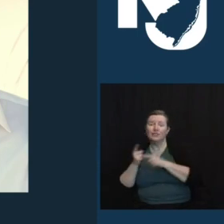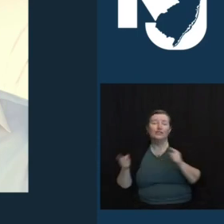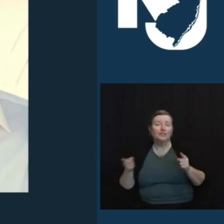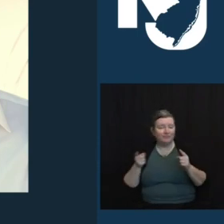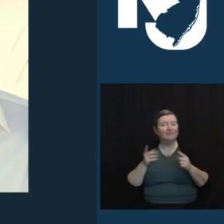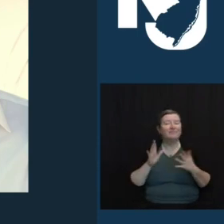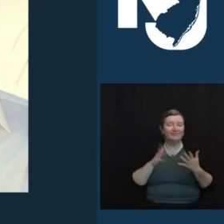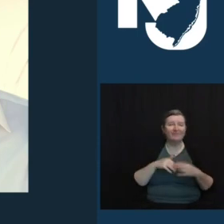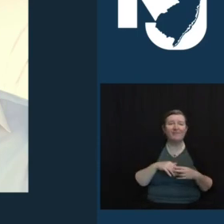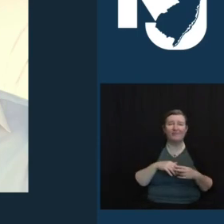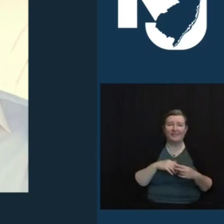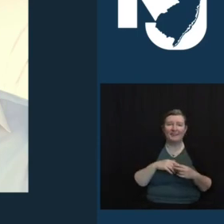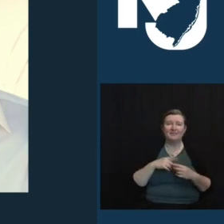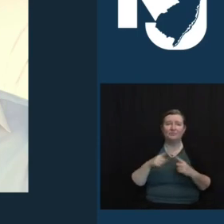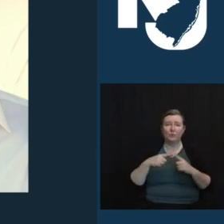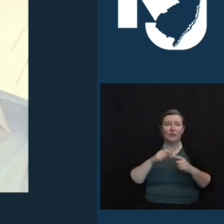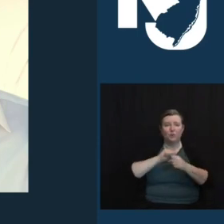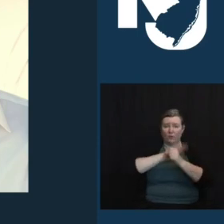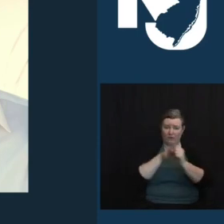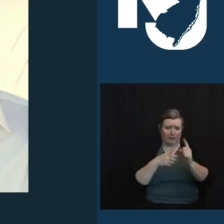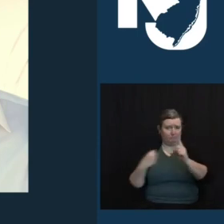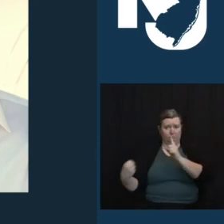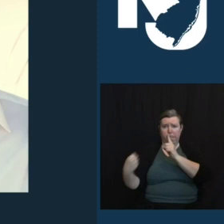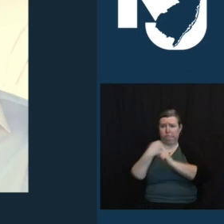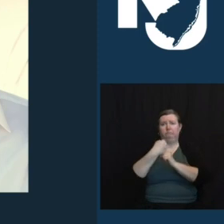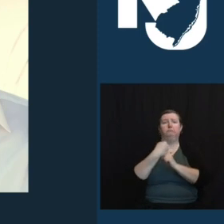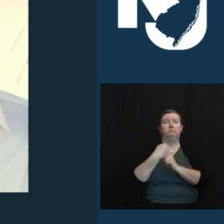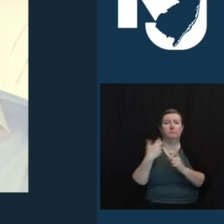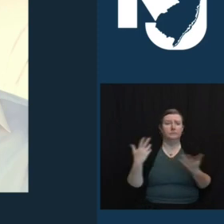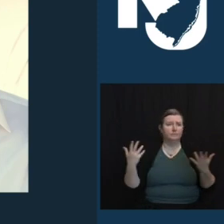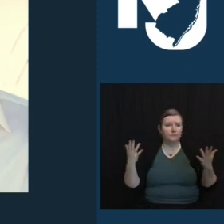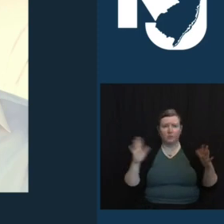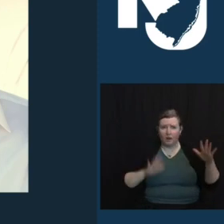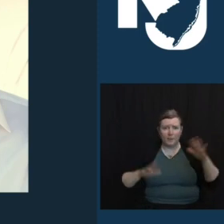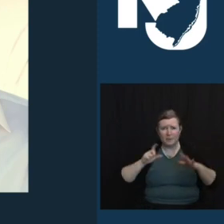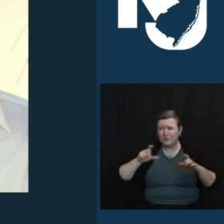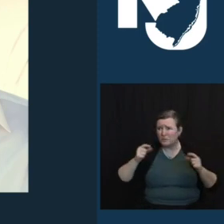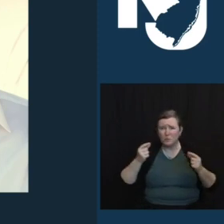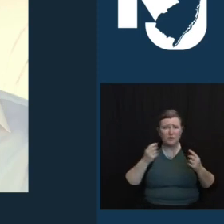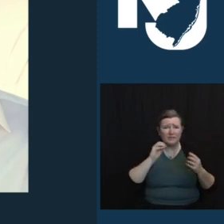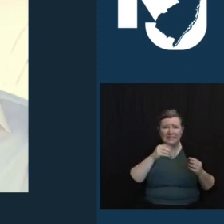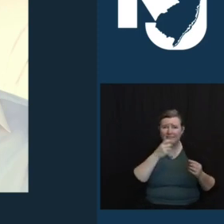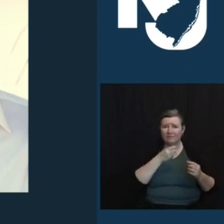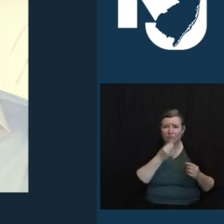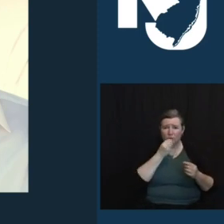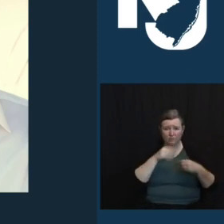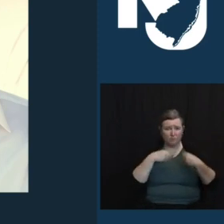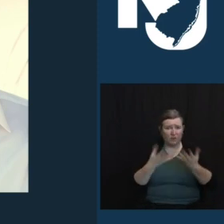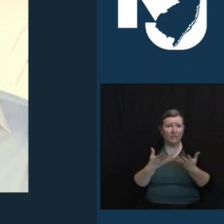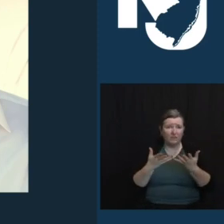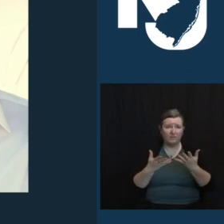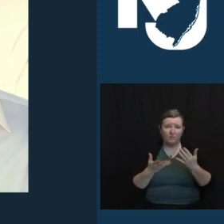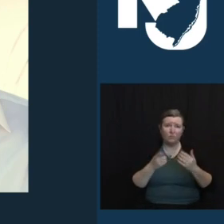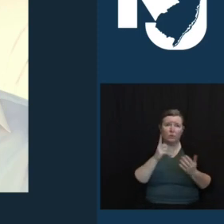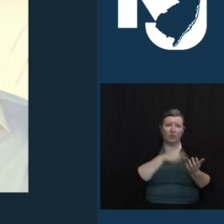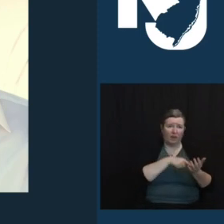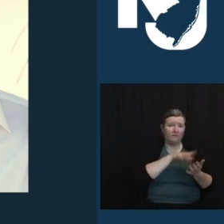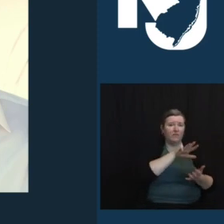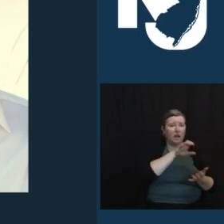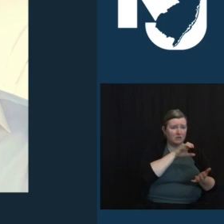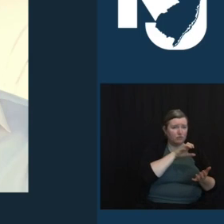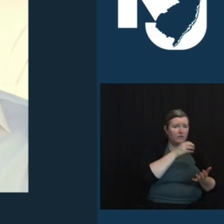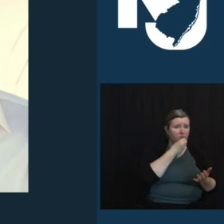services skyrocket, for providing 1,500 meals 4 times a year to more than